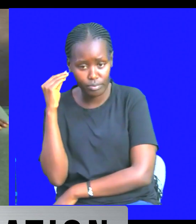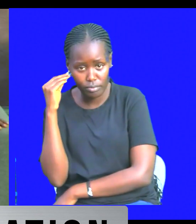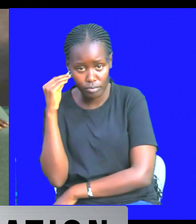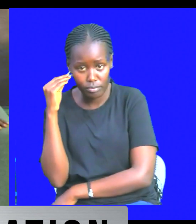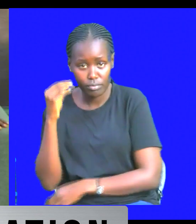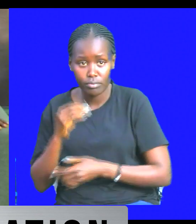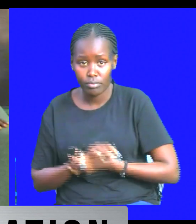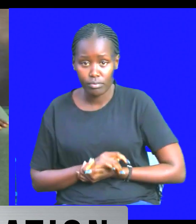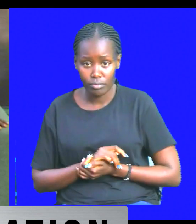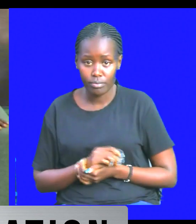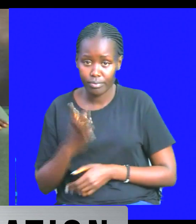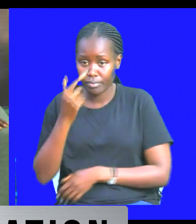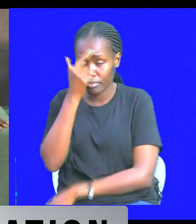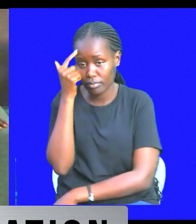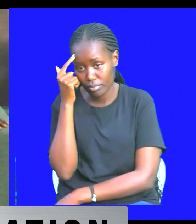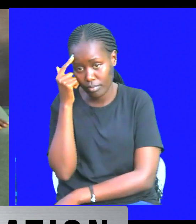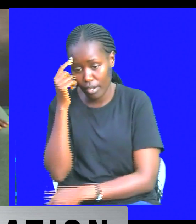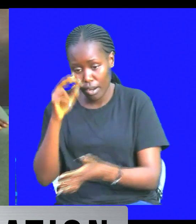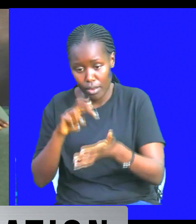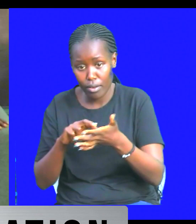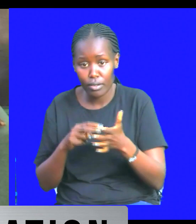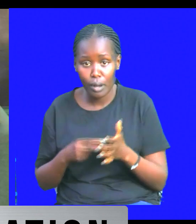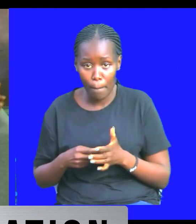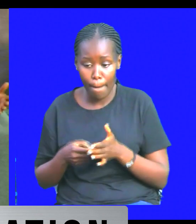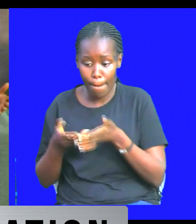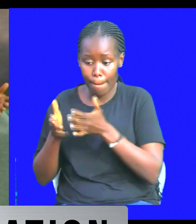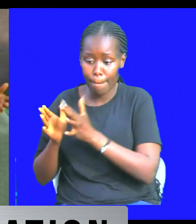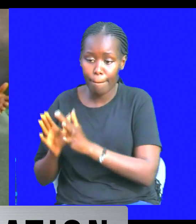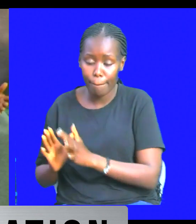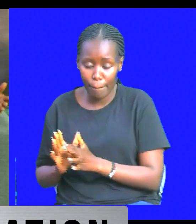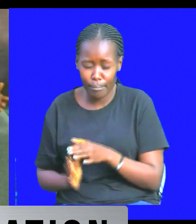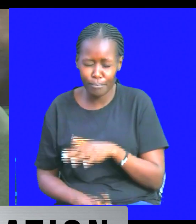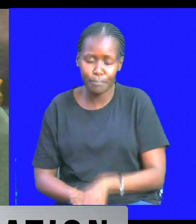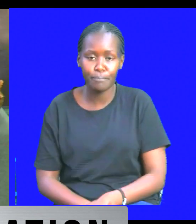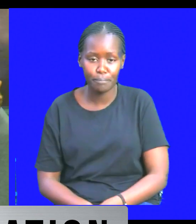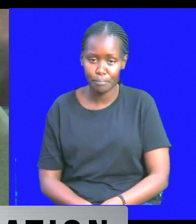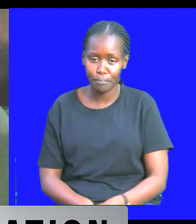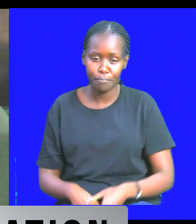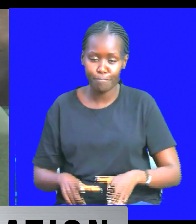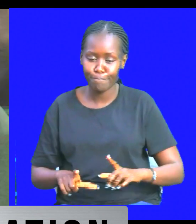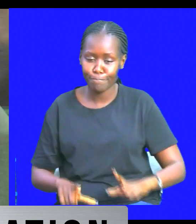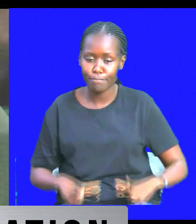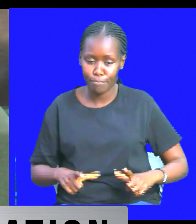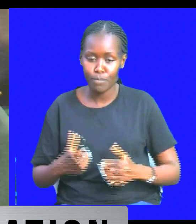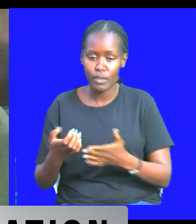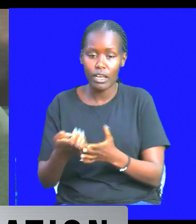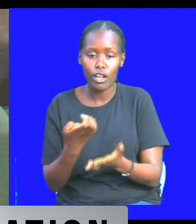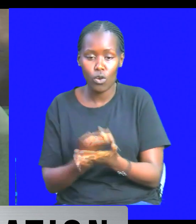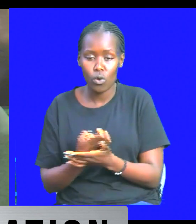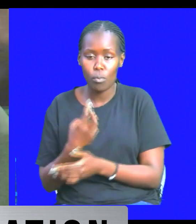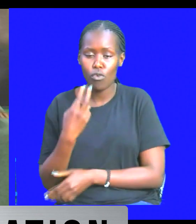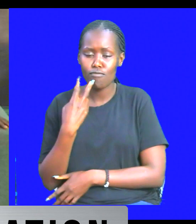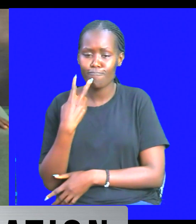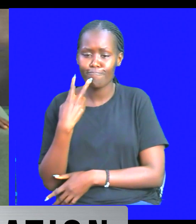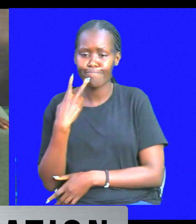has, because if it means that somebody who can survive on an economy of 2,000 or something,